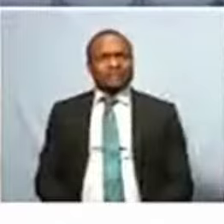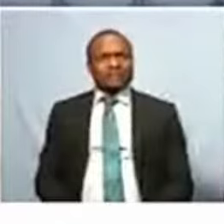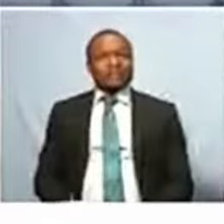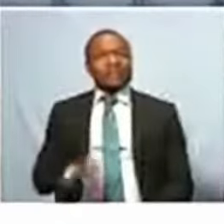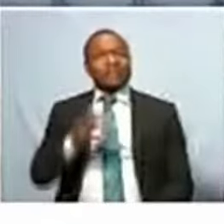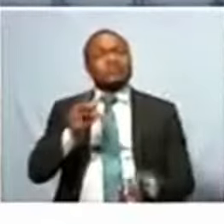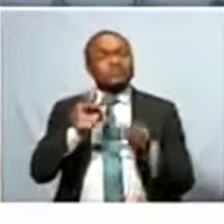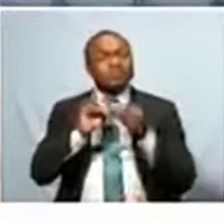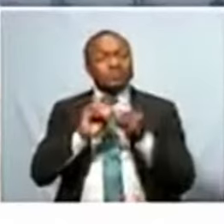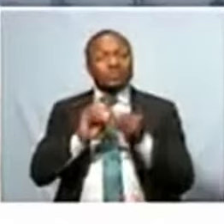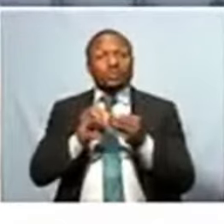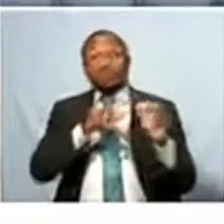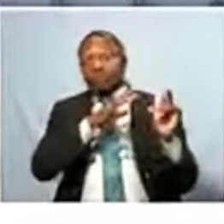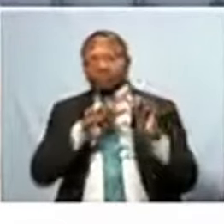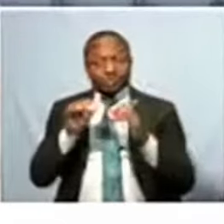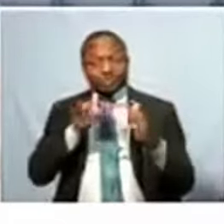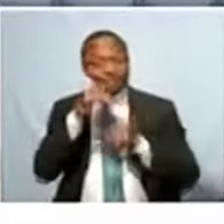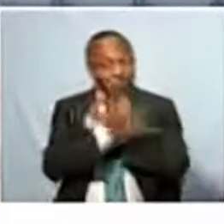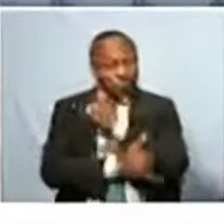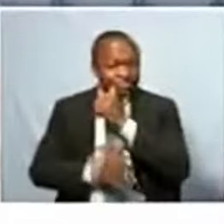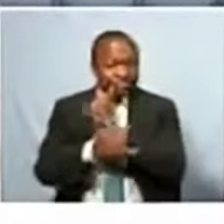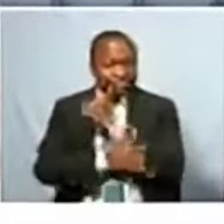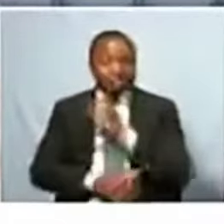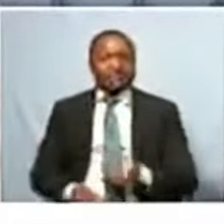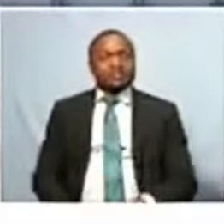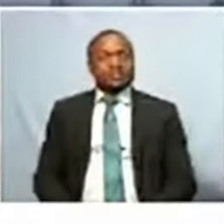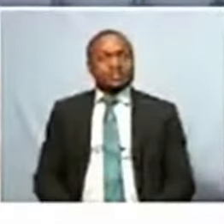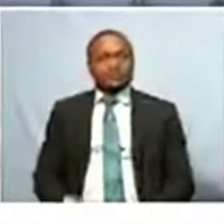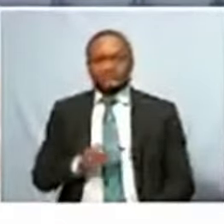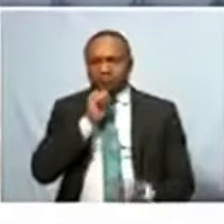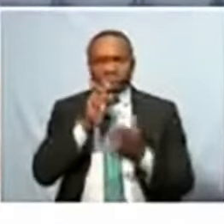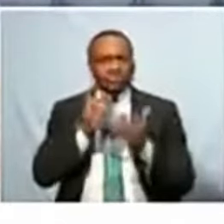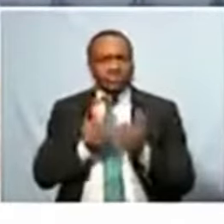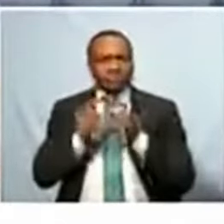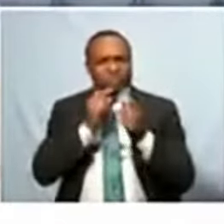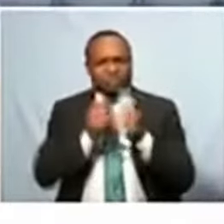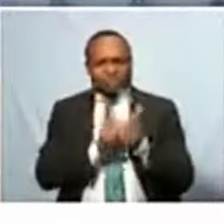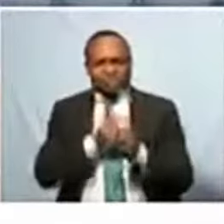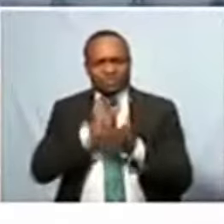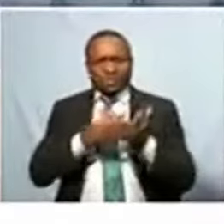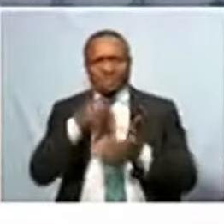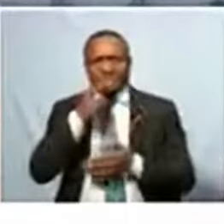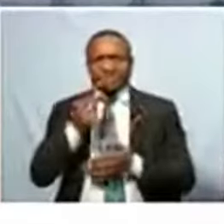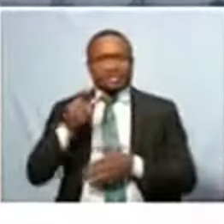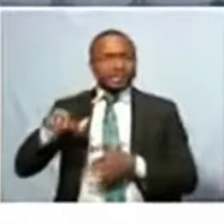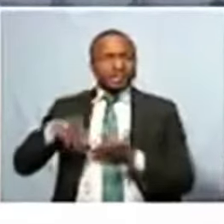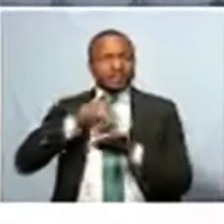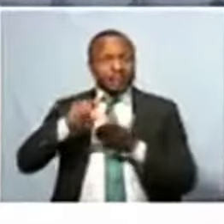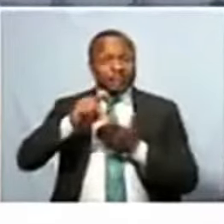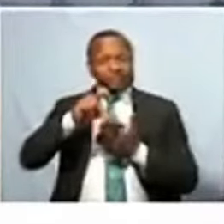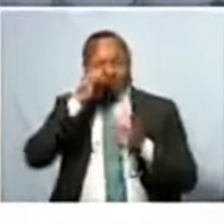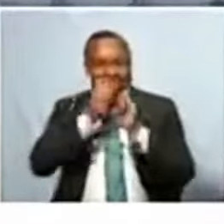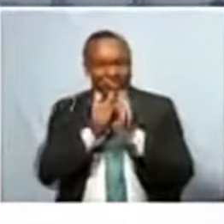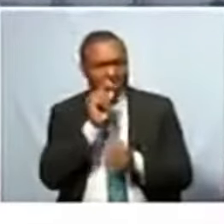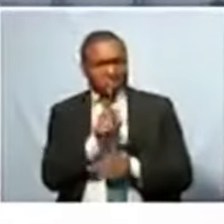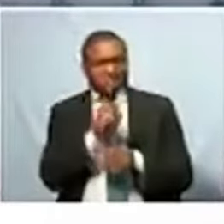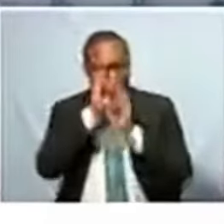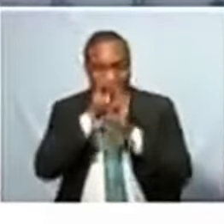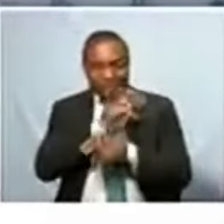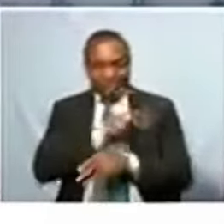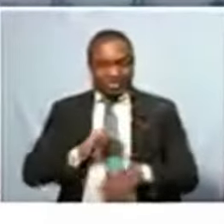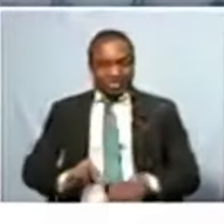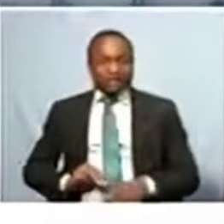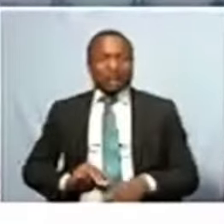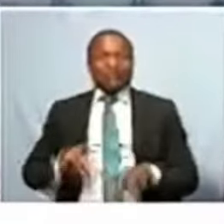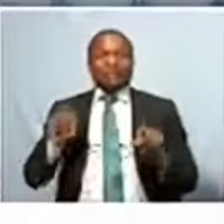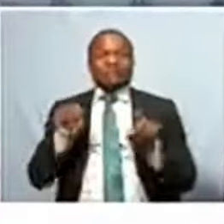was a lot of violence in this country. Madam Speaker, I do not want to refer to what I said last week, because that honorable member, he is